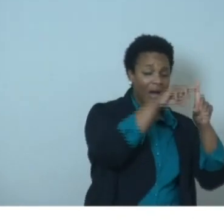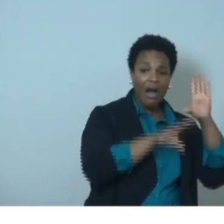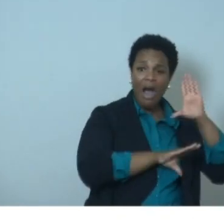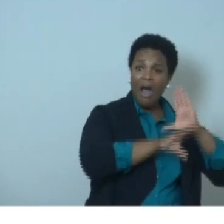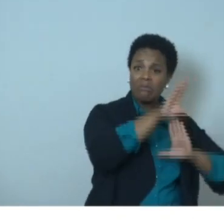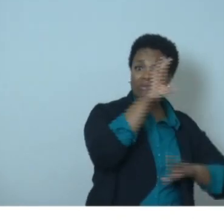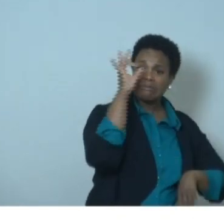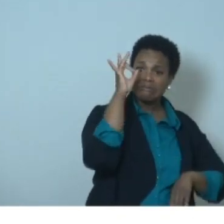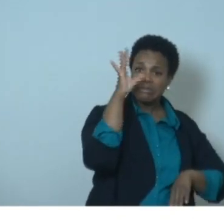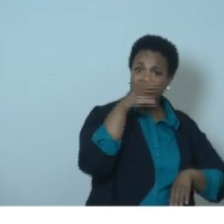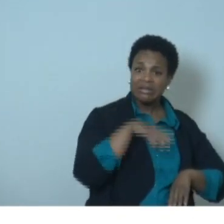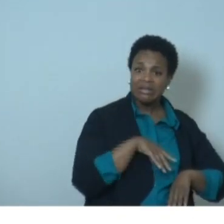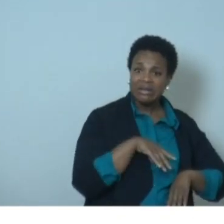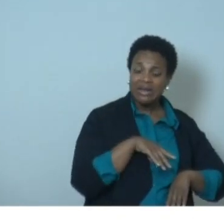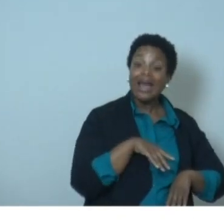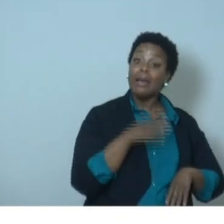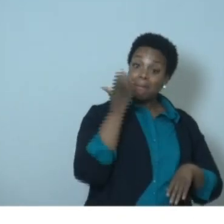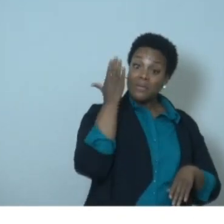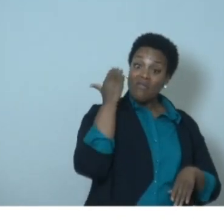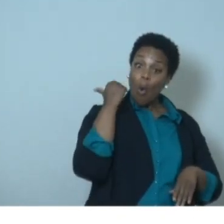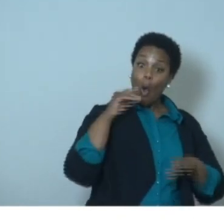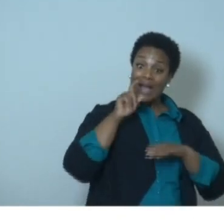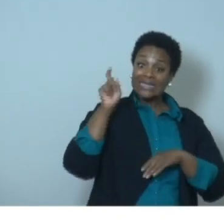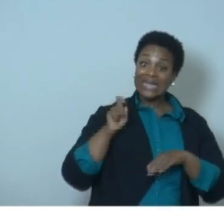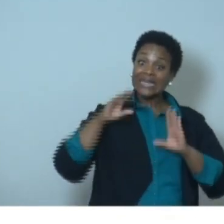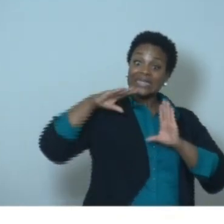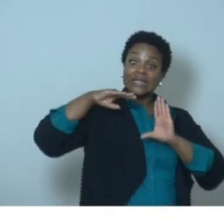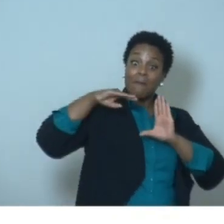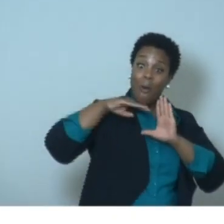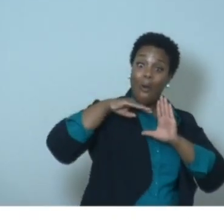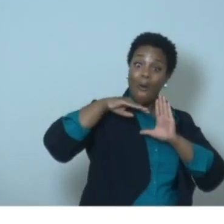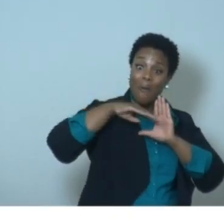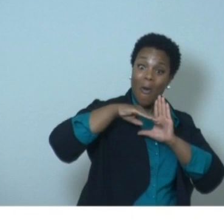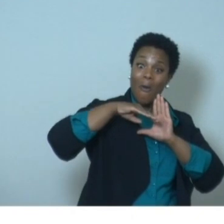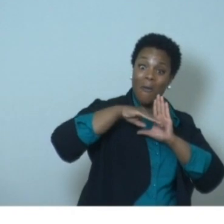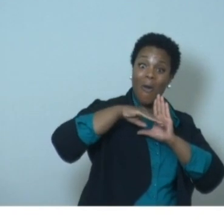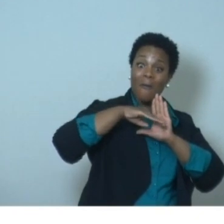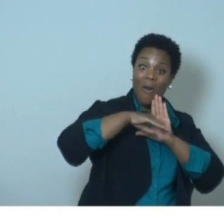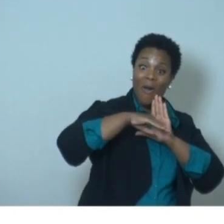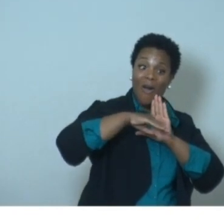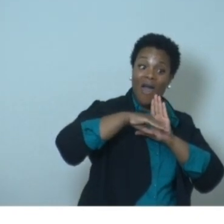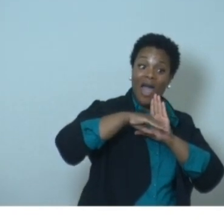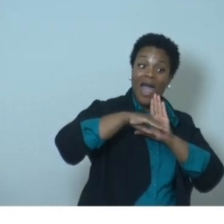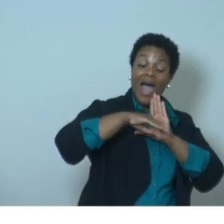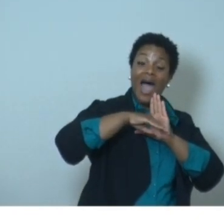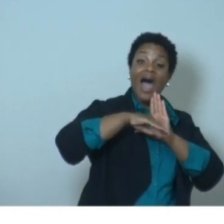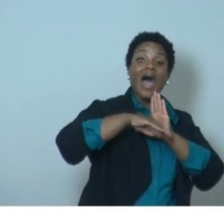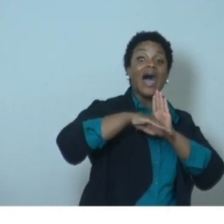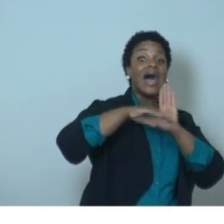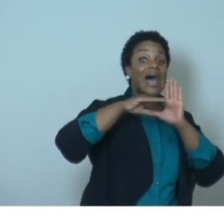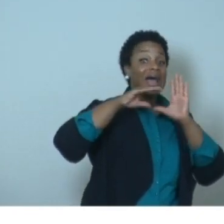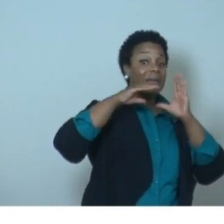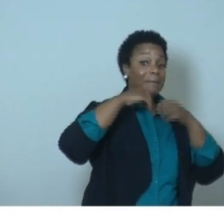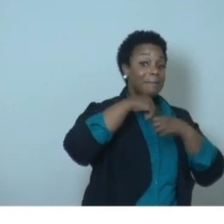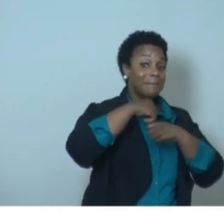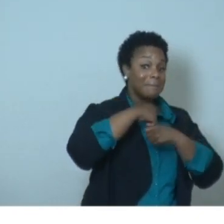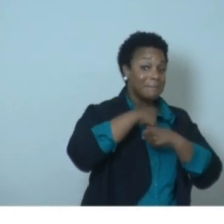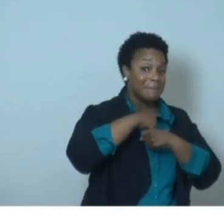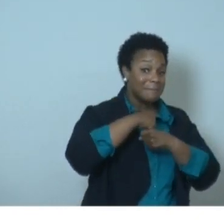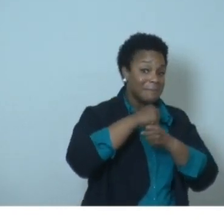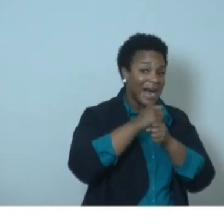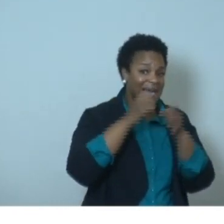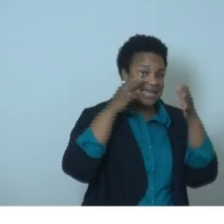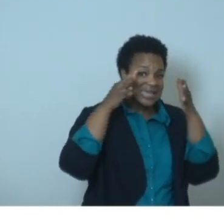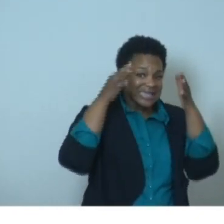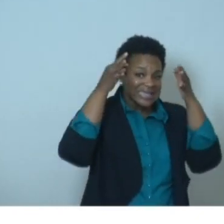that would indicate that they were ready to make some new sets of decisions. Well, and you make decisions. Why aren't the states in